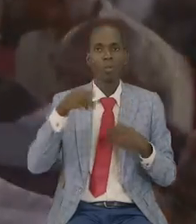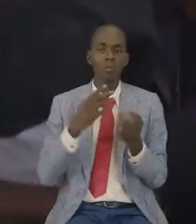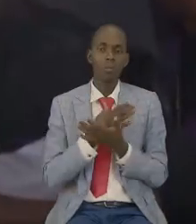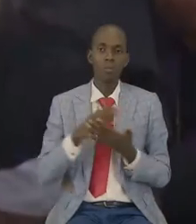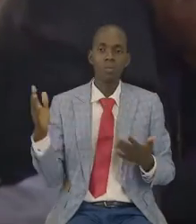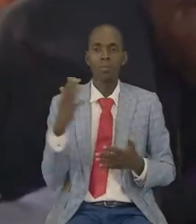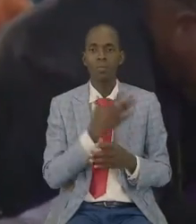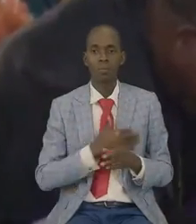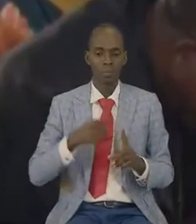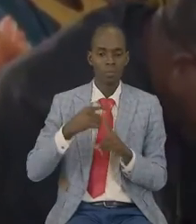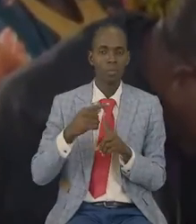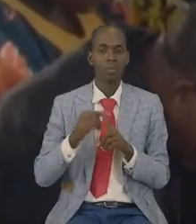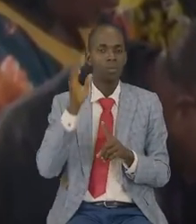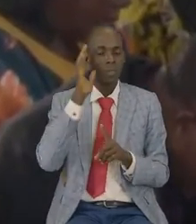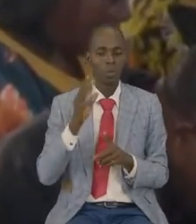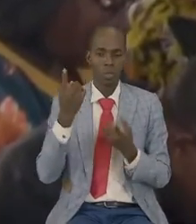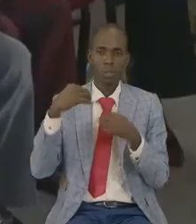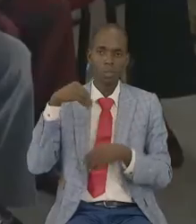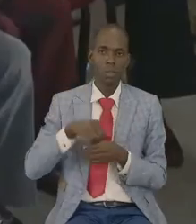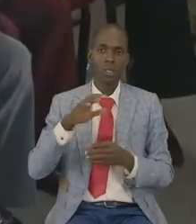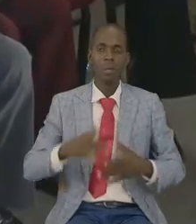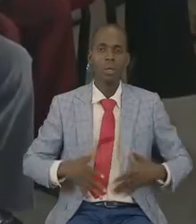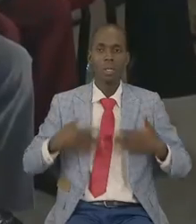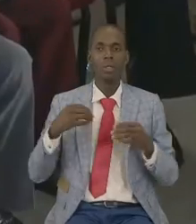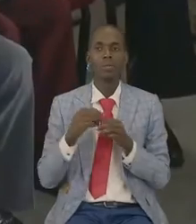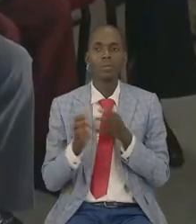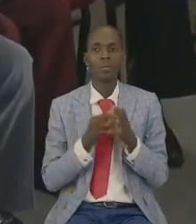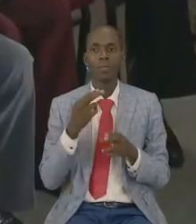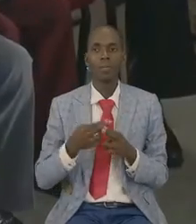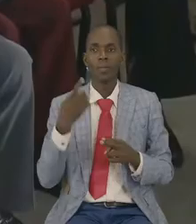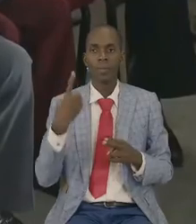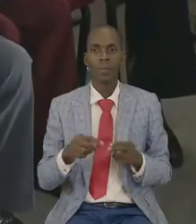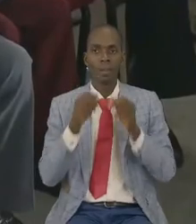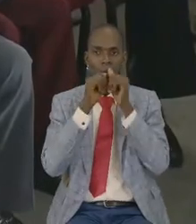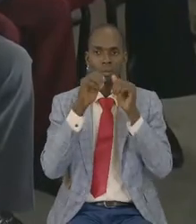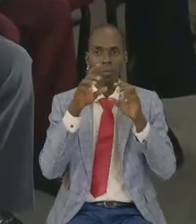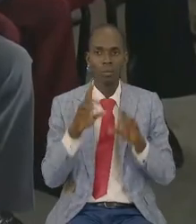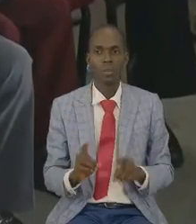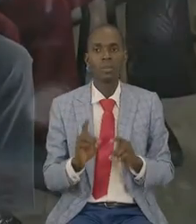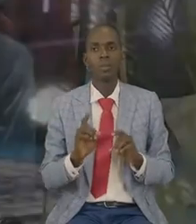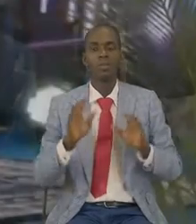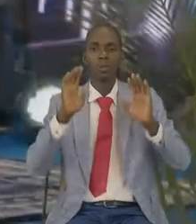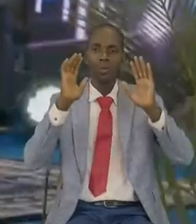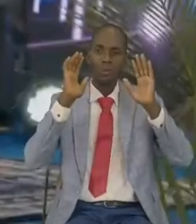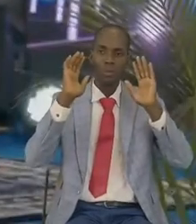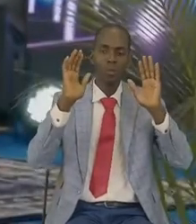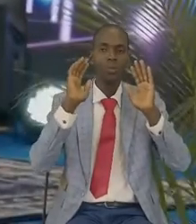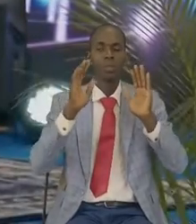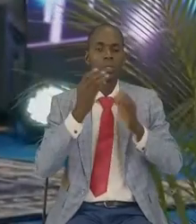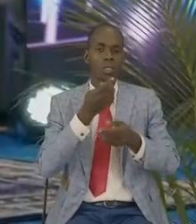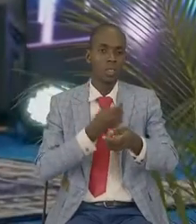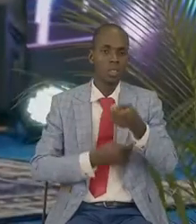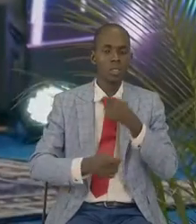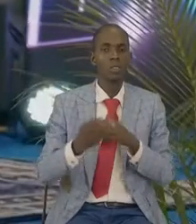the positive will settle in your life. The blessed, wondrous exchange through the cross.